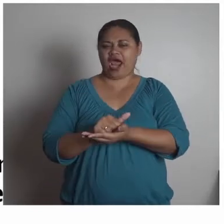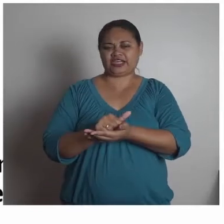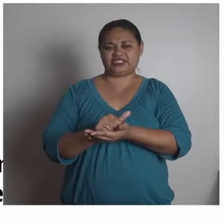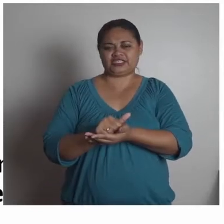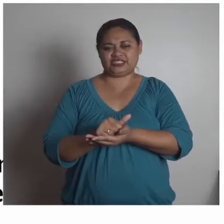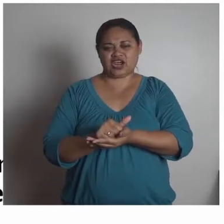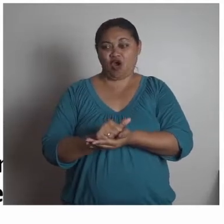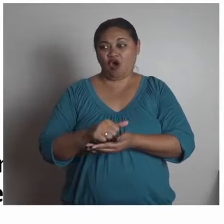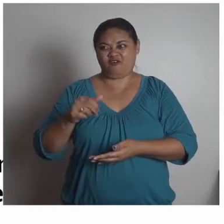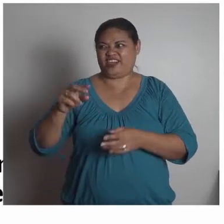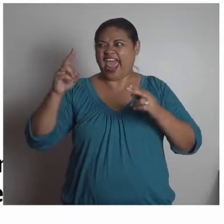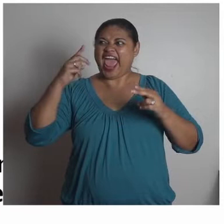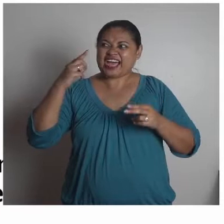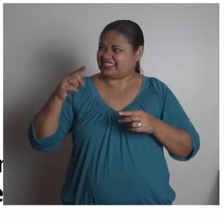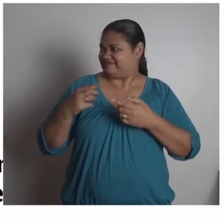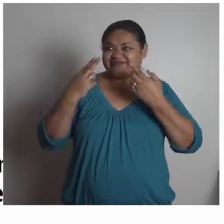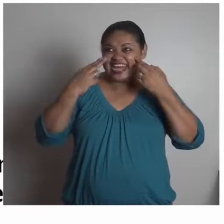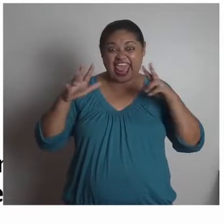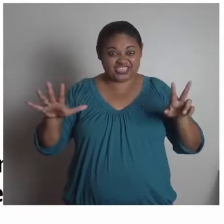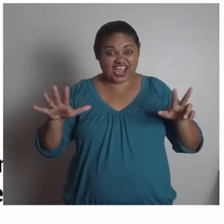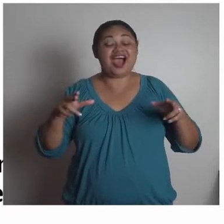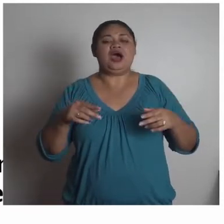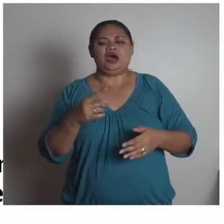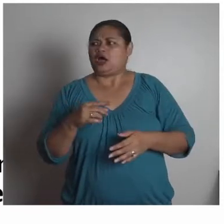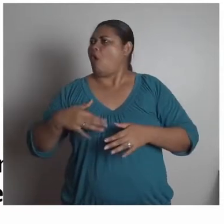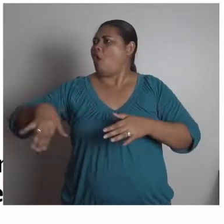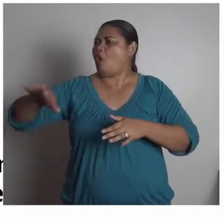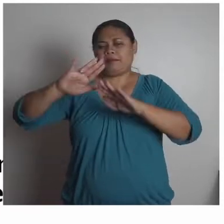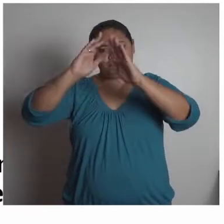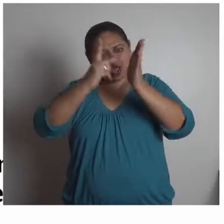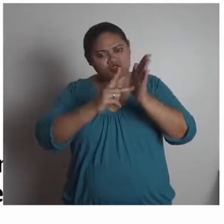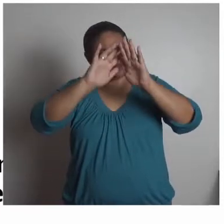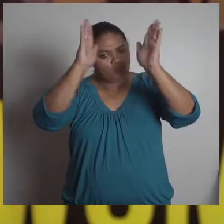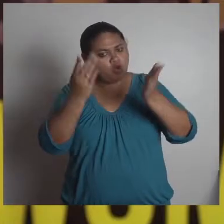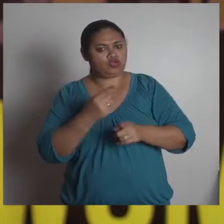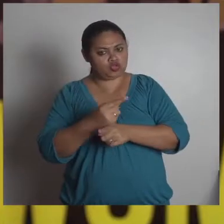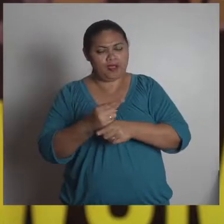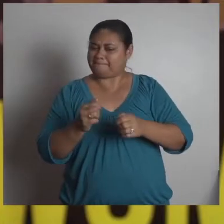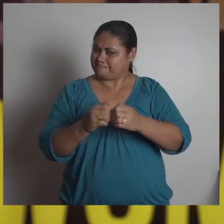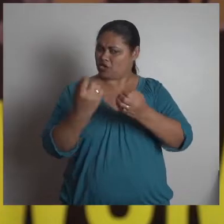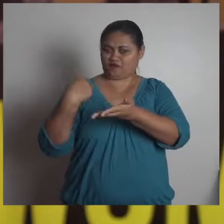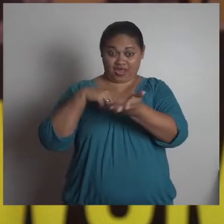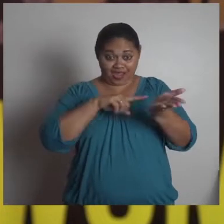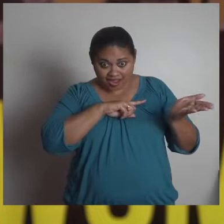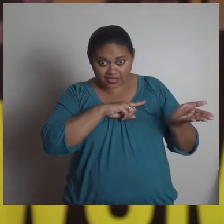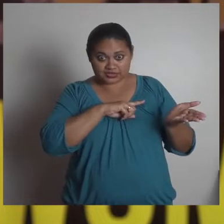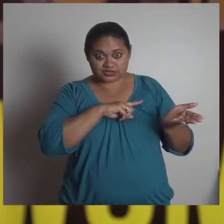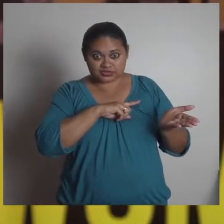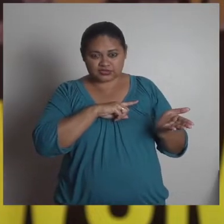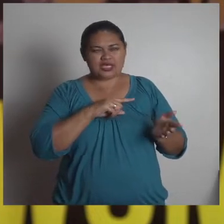talk about the rights of nature? Indigenous peoples in many parts of the world are already doing this, but not